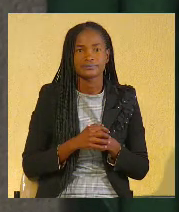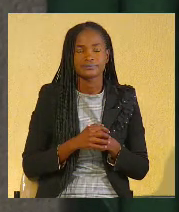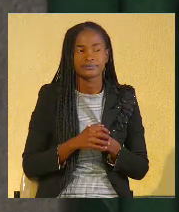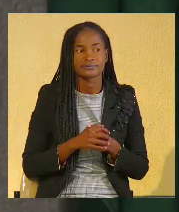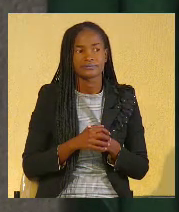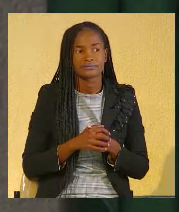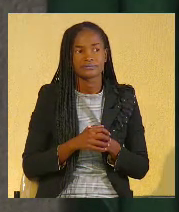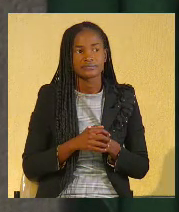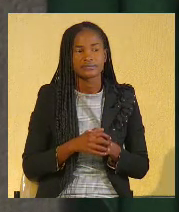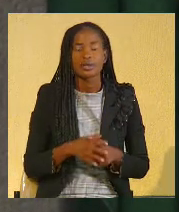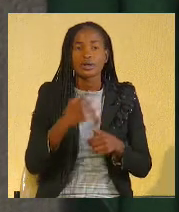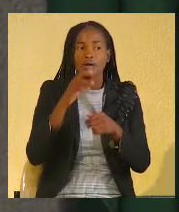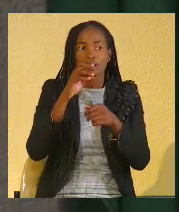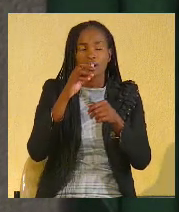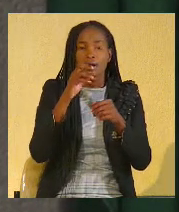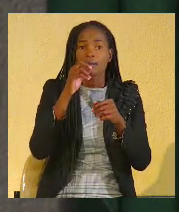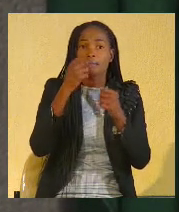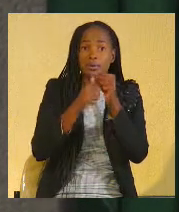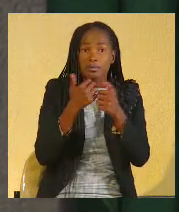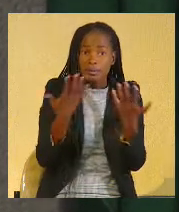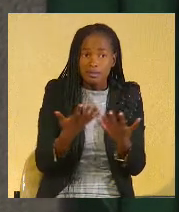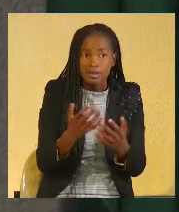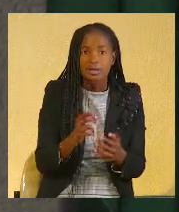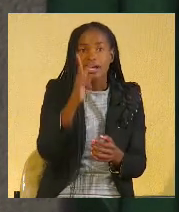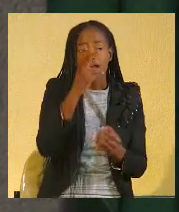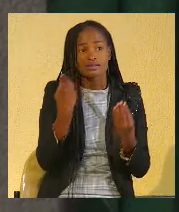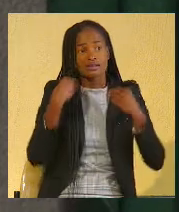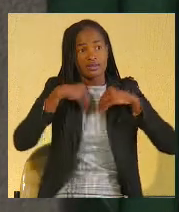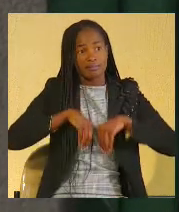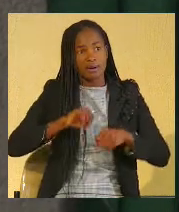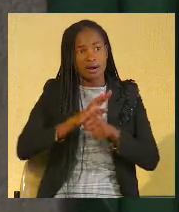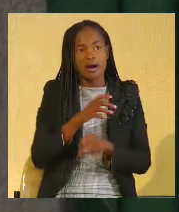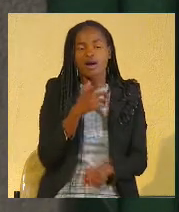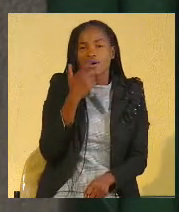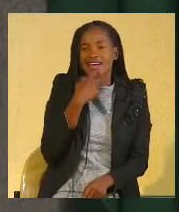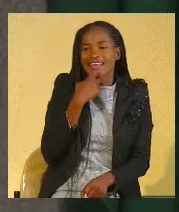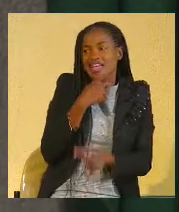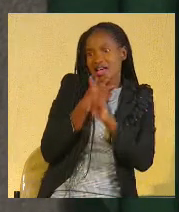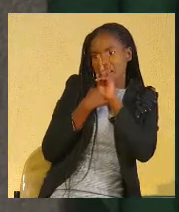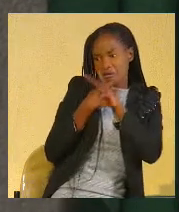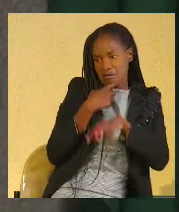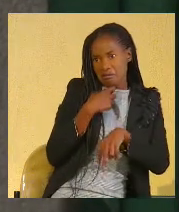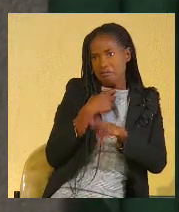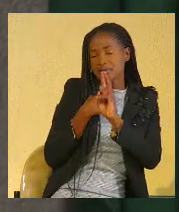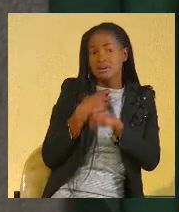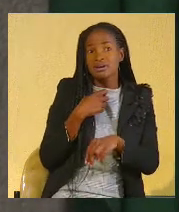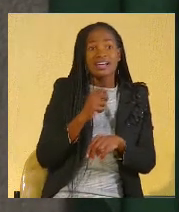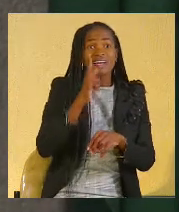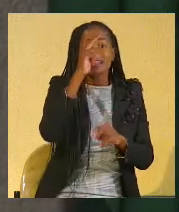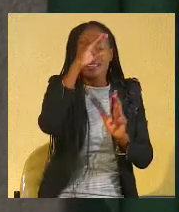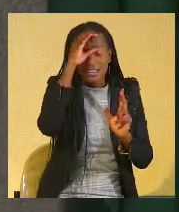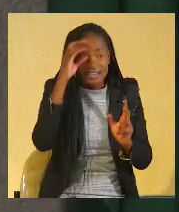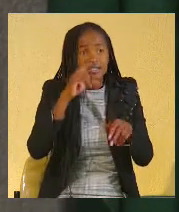a certain degree of stigma attached to COVID-19. Even our health workers